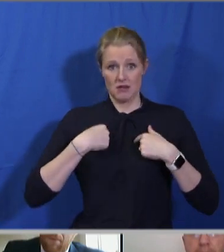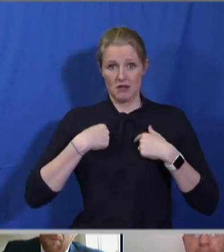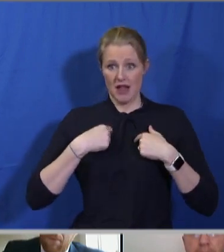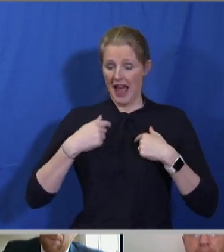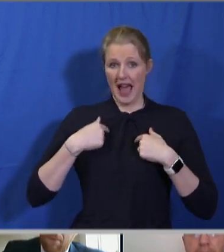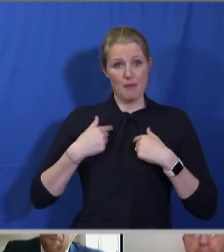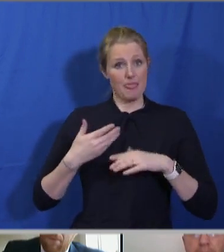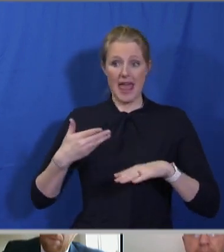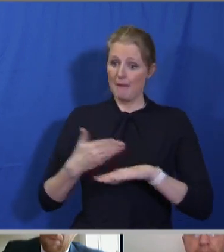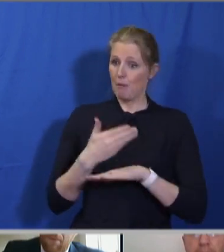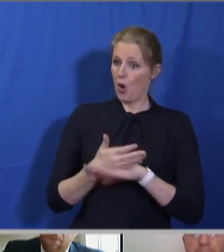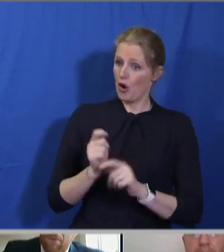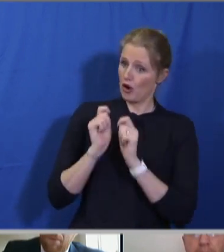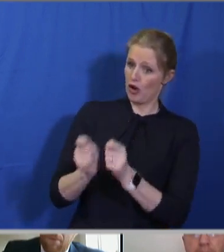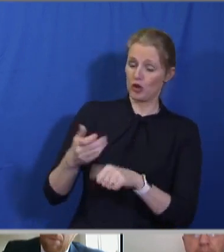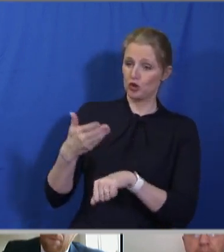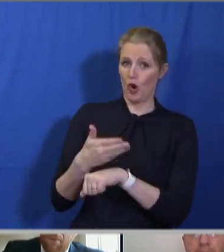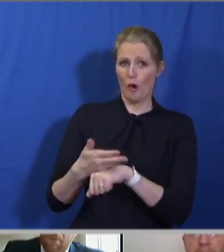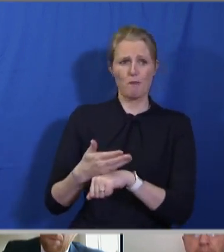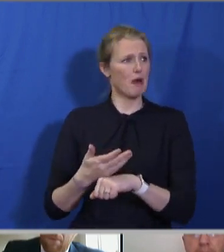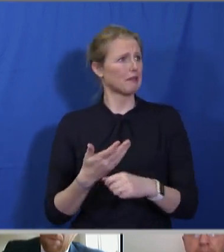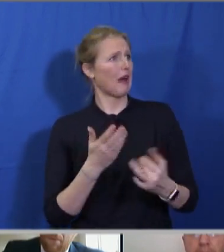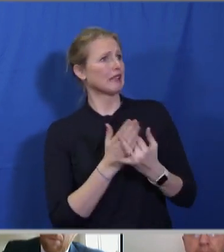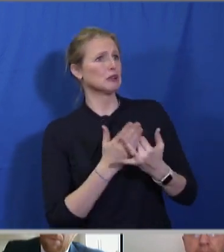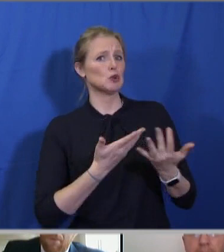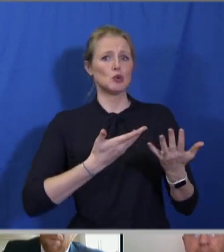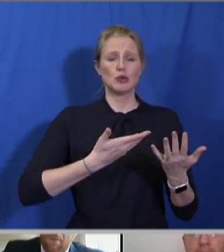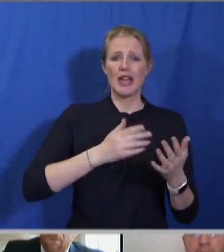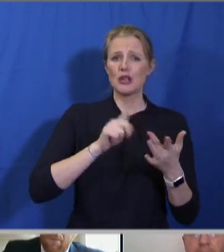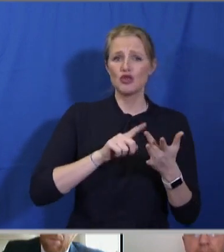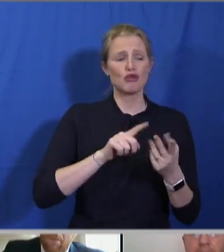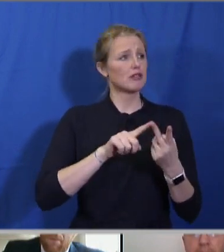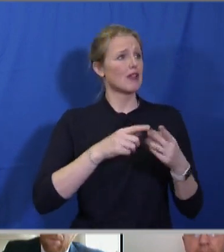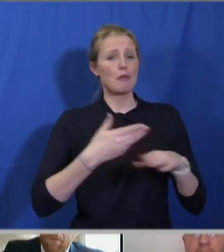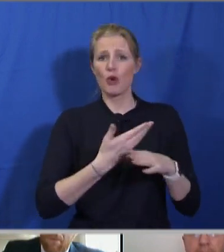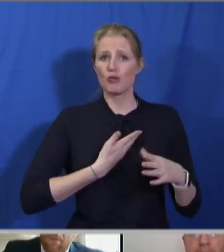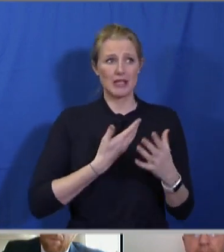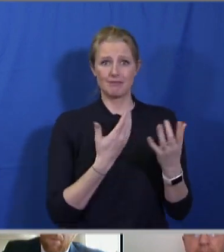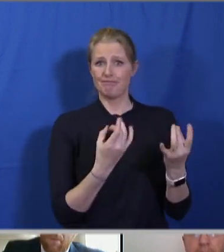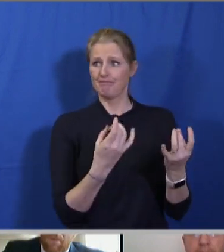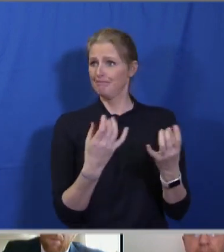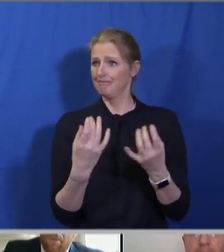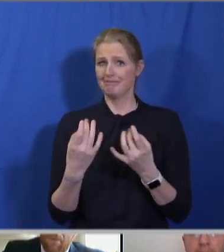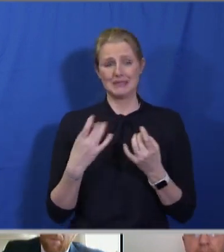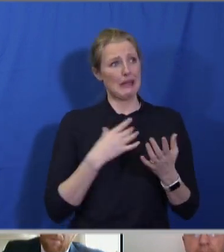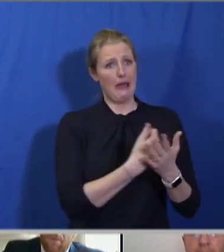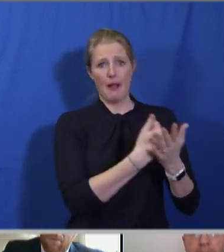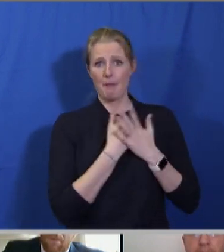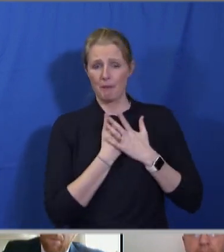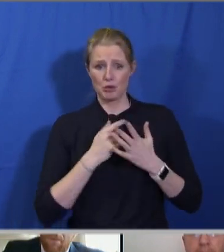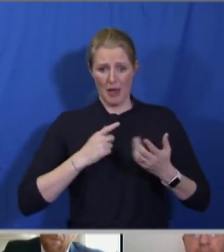to support in terms of employment rights and insurances and other bits and pieces, and is there something that could be done on that front as well? Thank